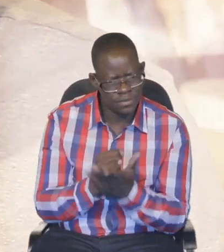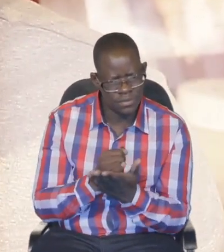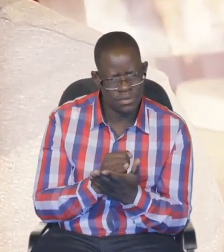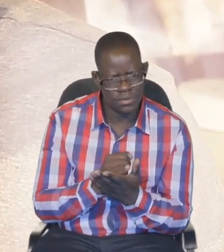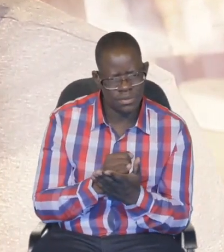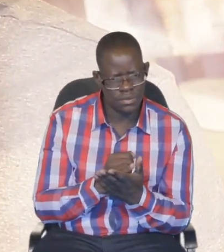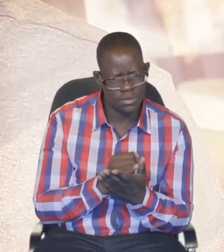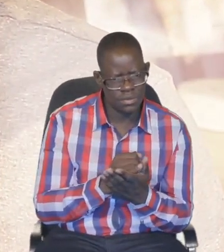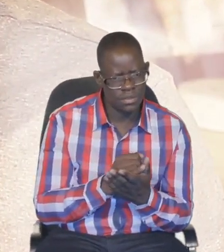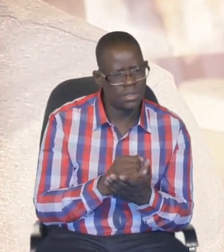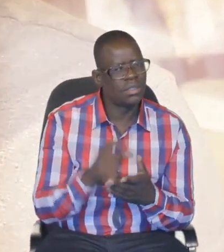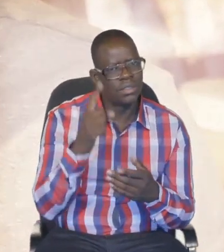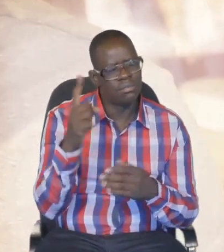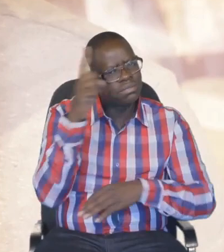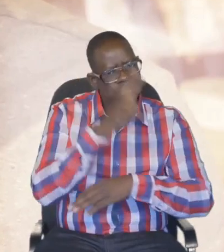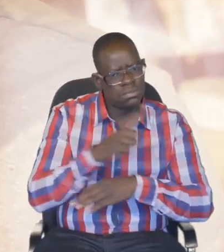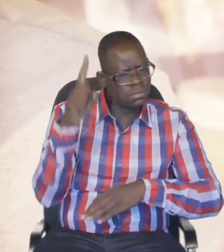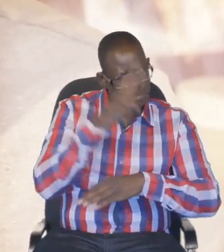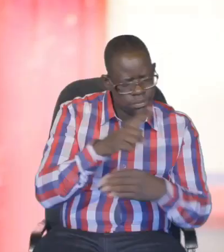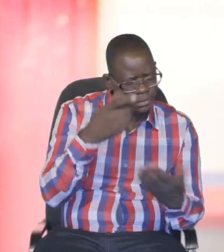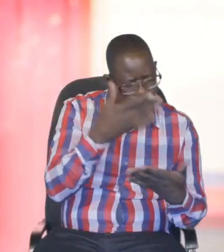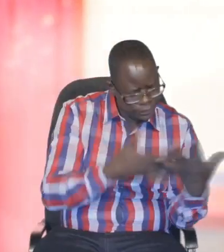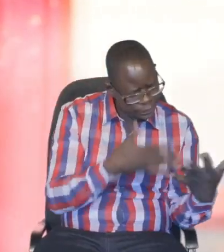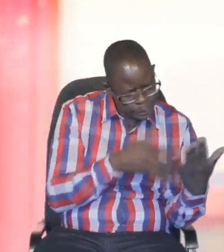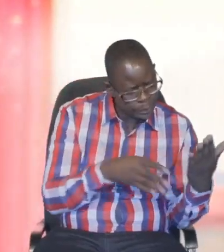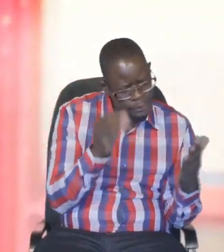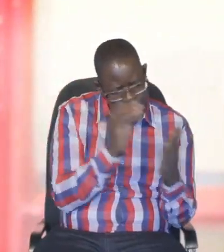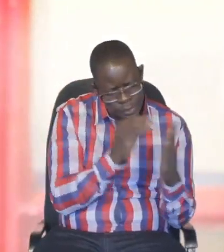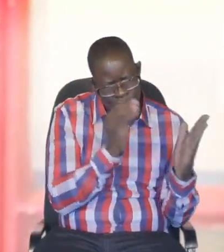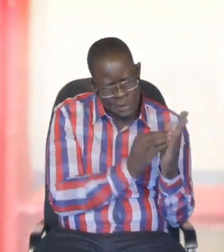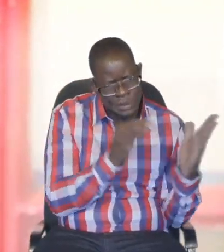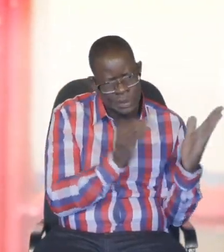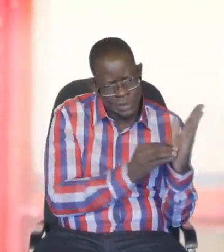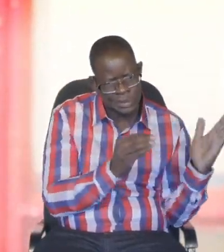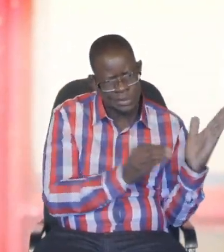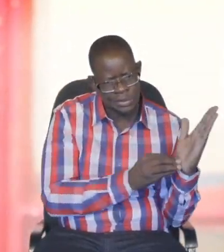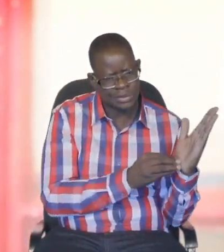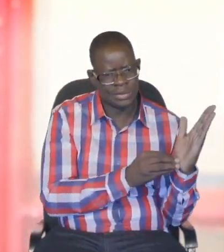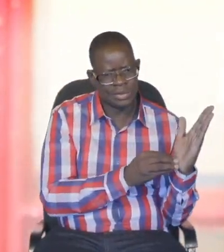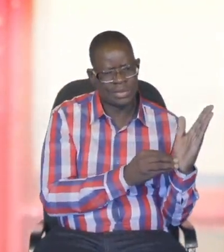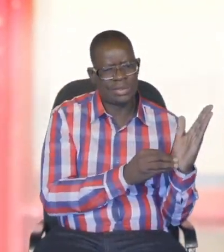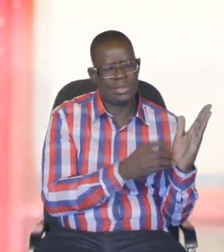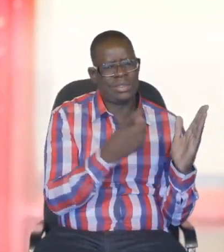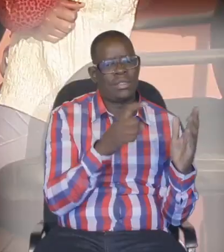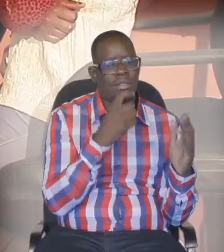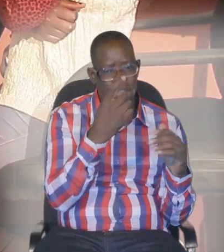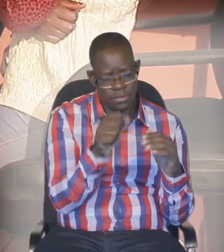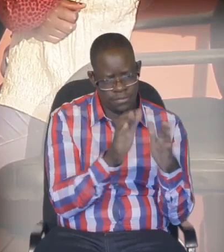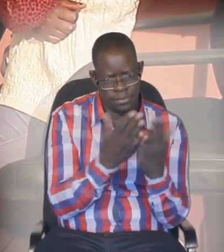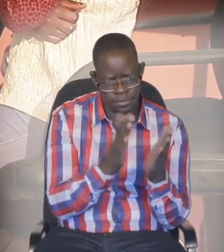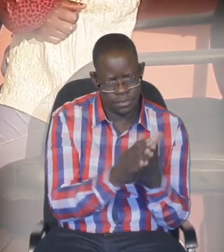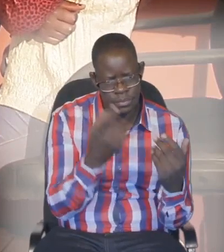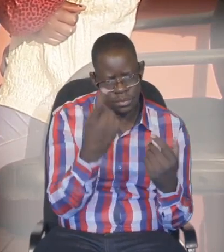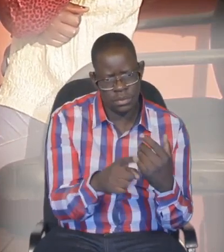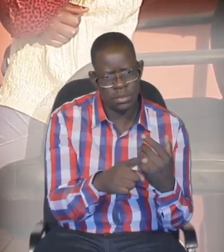keep a daily record of your customers' transactions? Yes, I have books in which I record different types of transactions. You mean you have